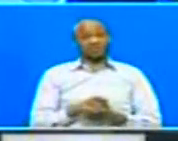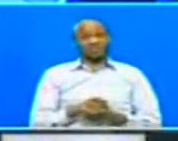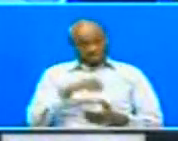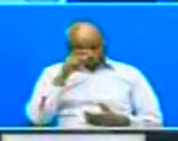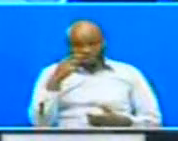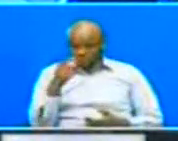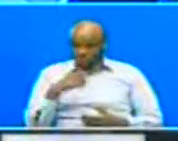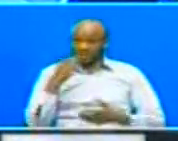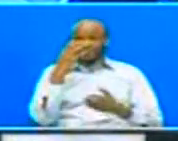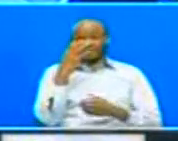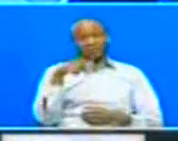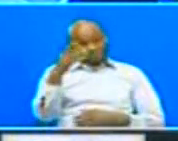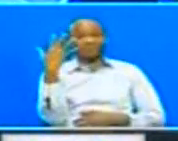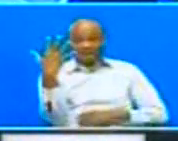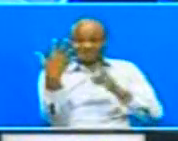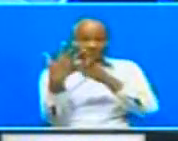were qualified under the five,